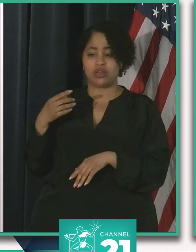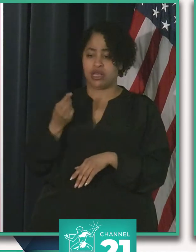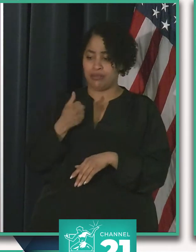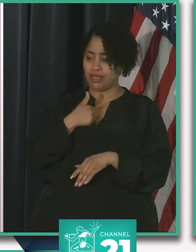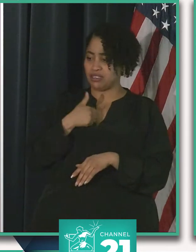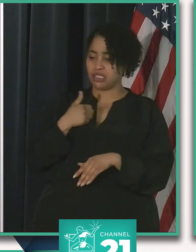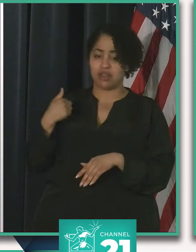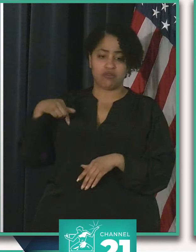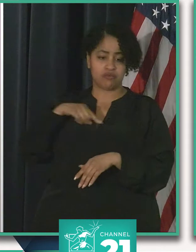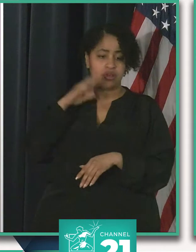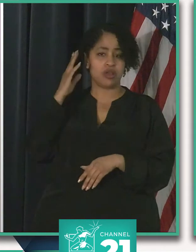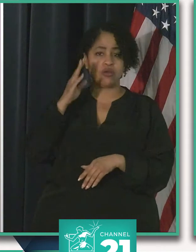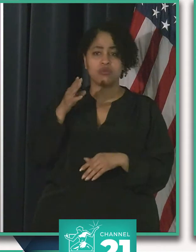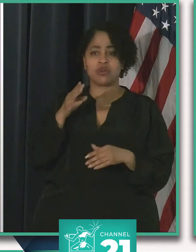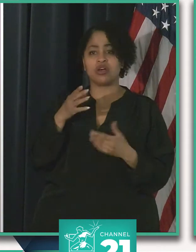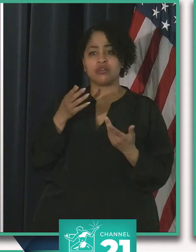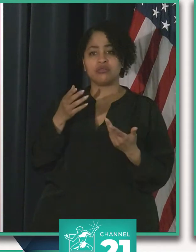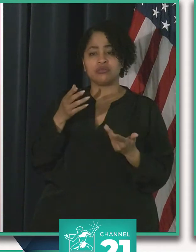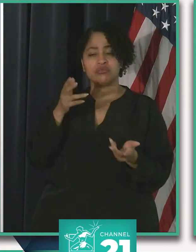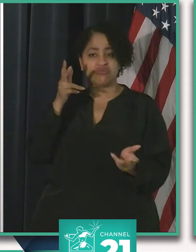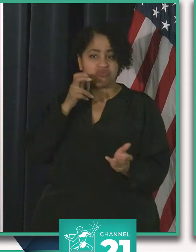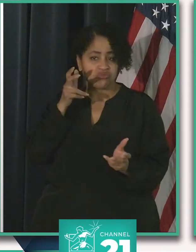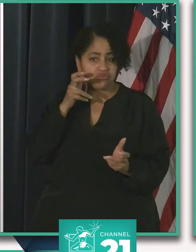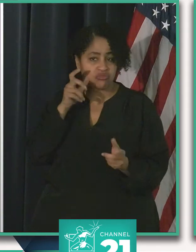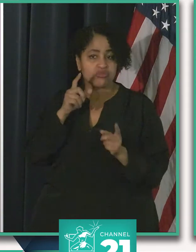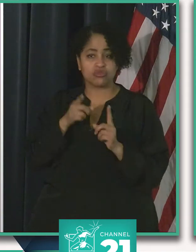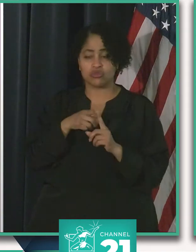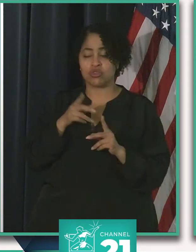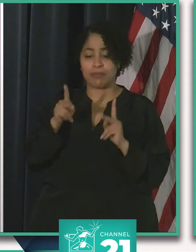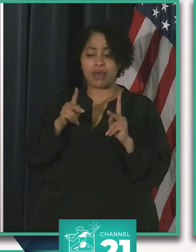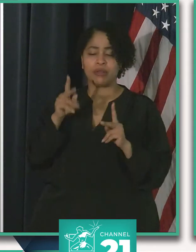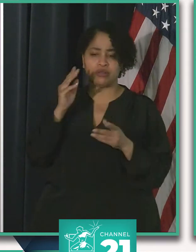up, after listening to the public, agree on a plan.